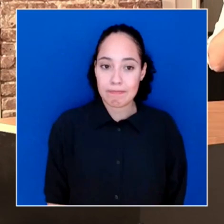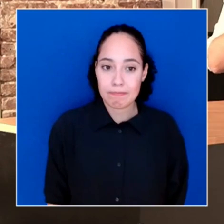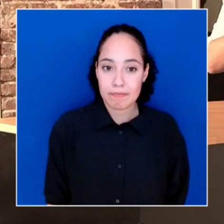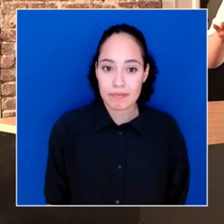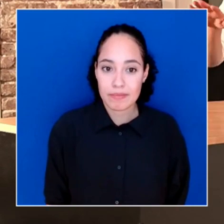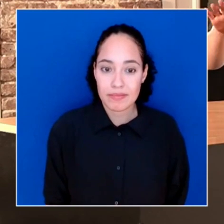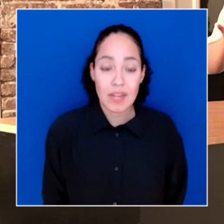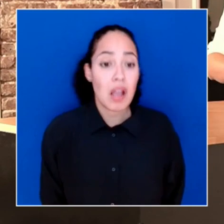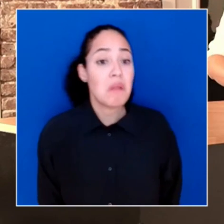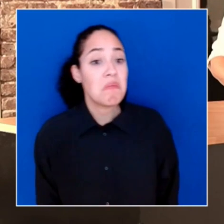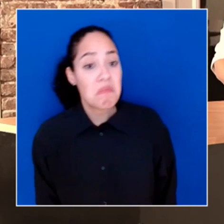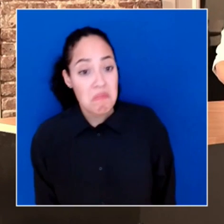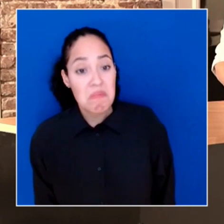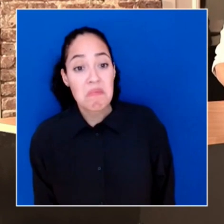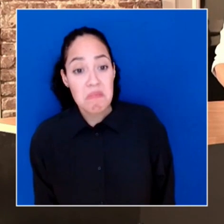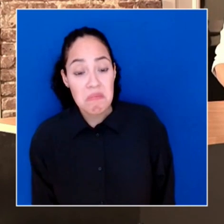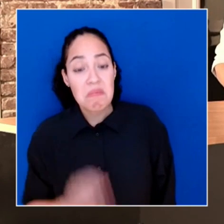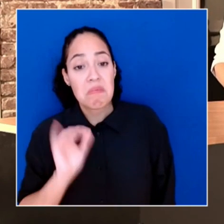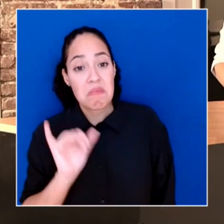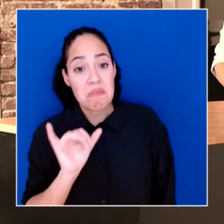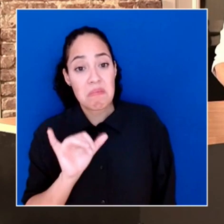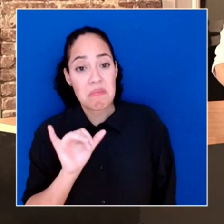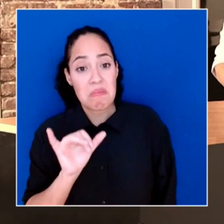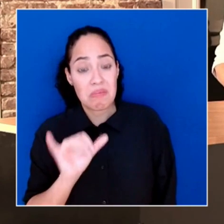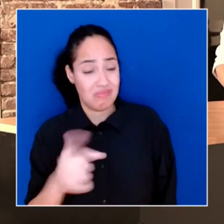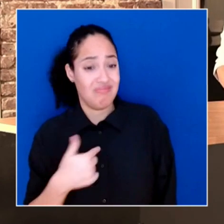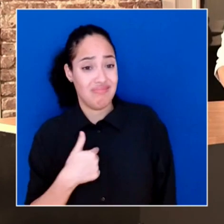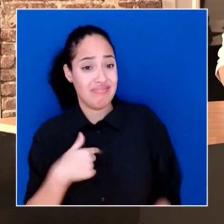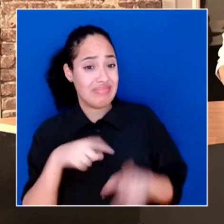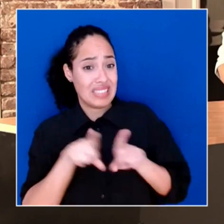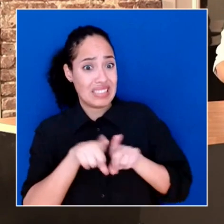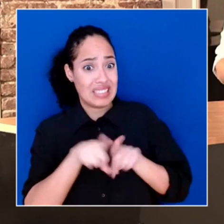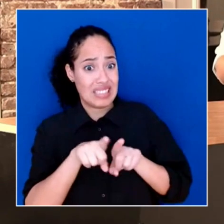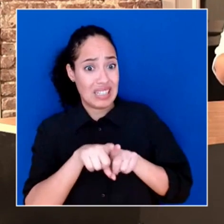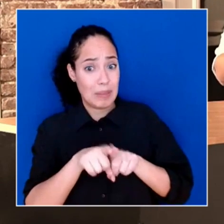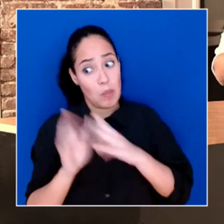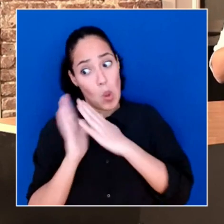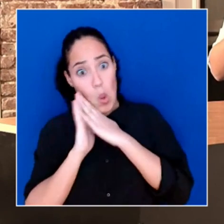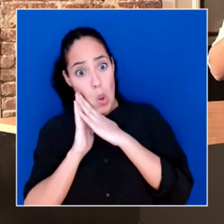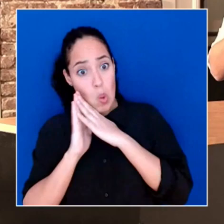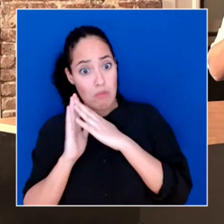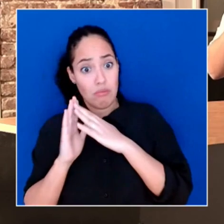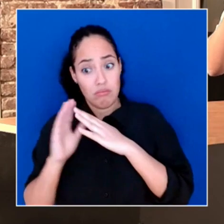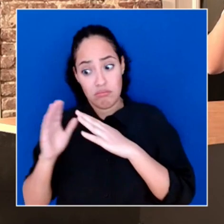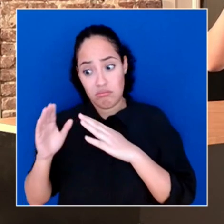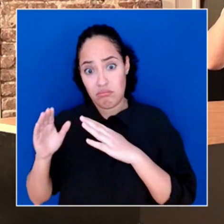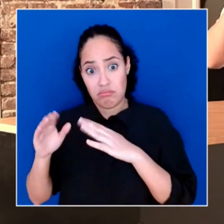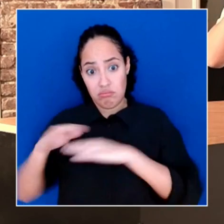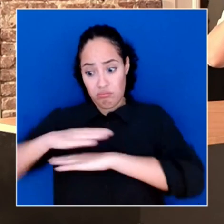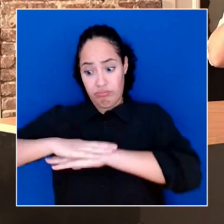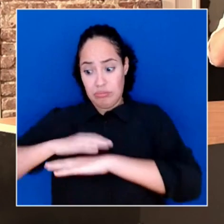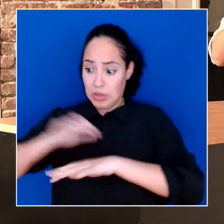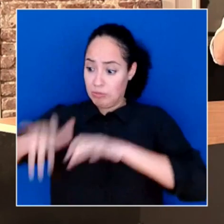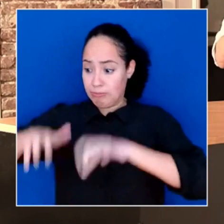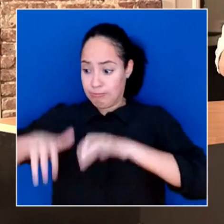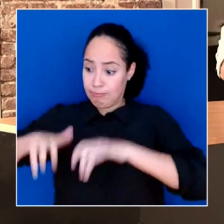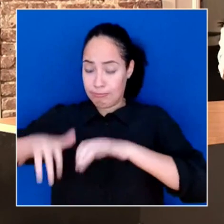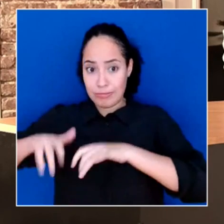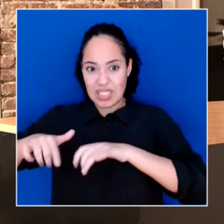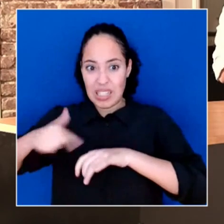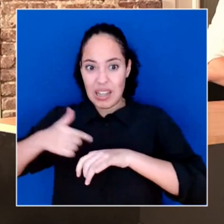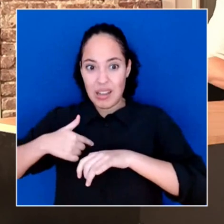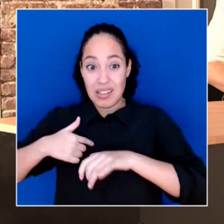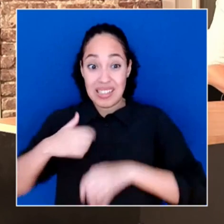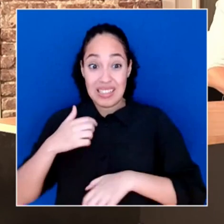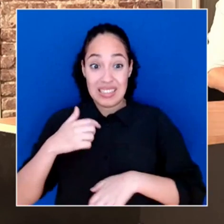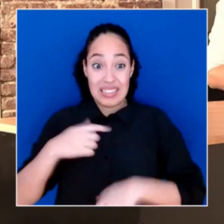it's just subdued so much compared to actually having to be in the office and deal with people and trains and passengers and everything